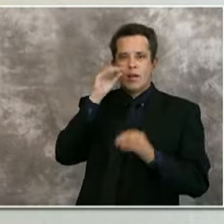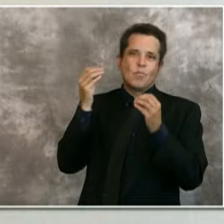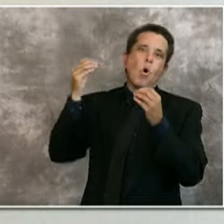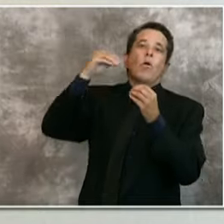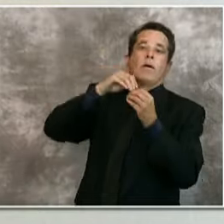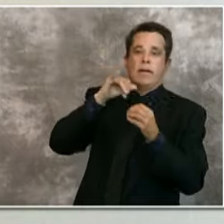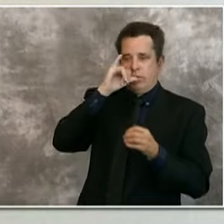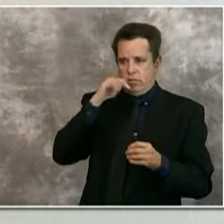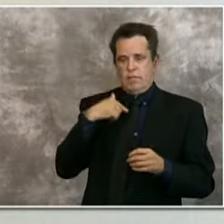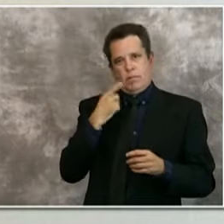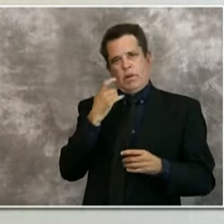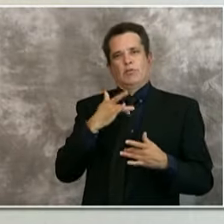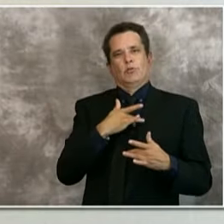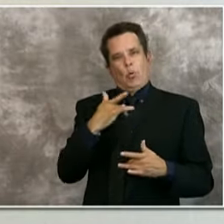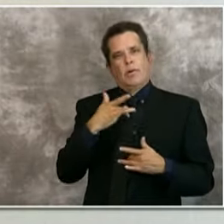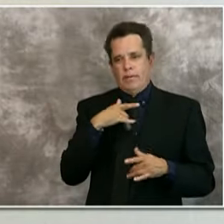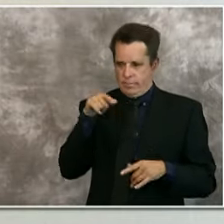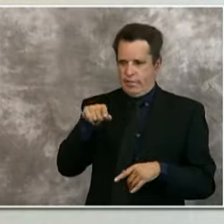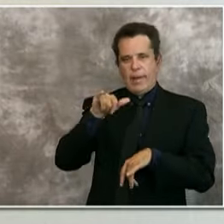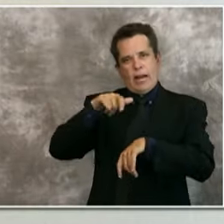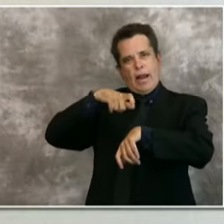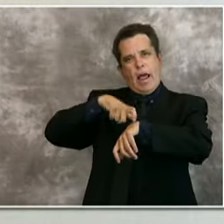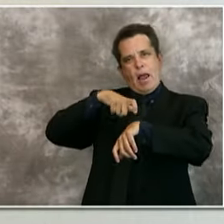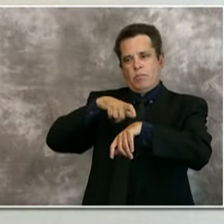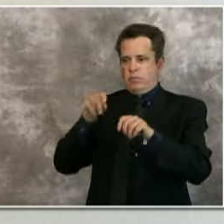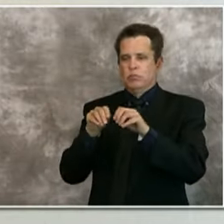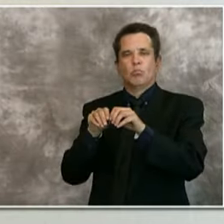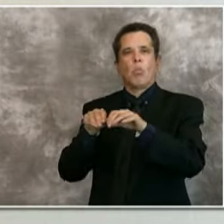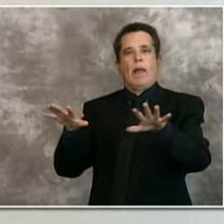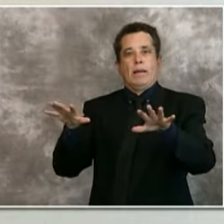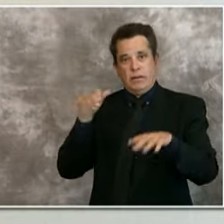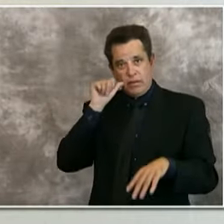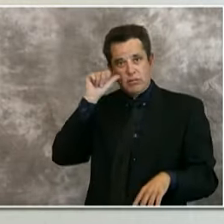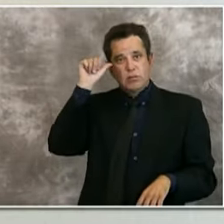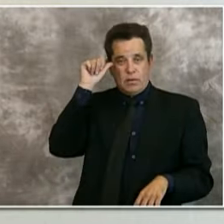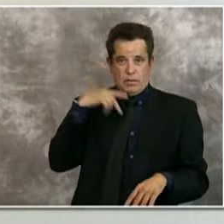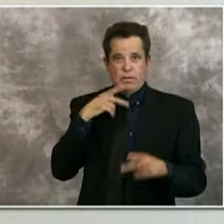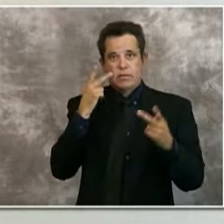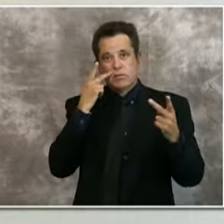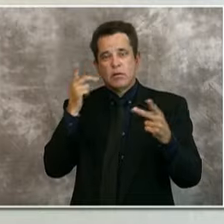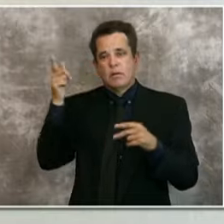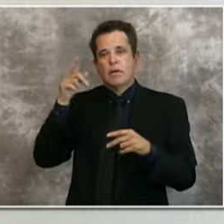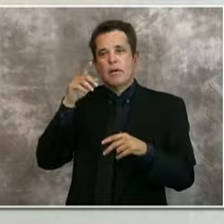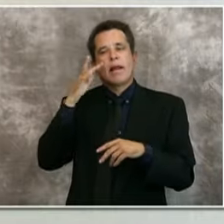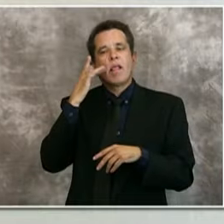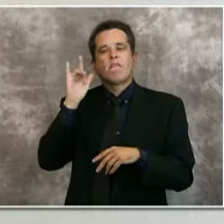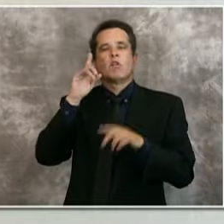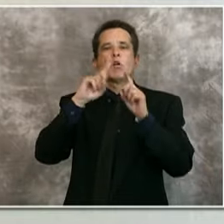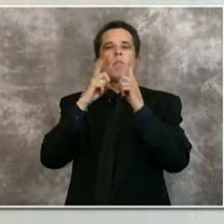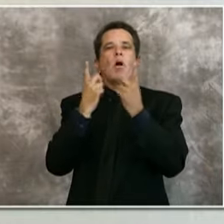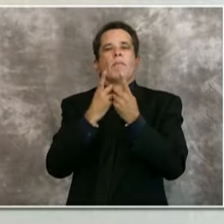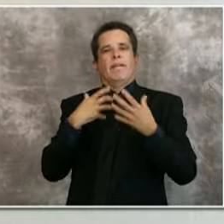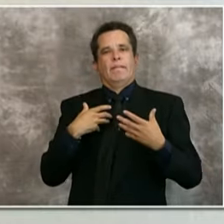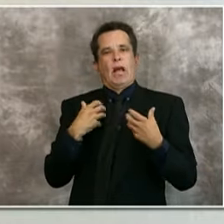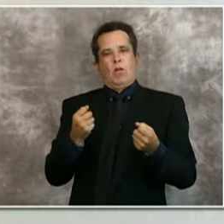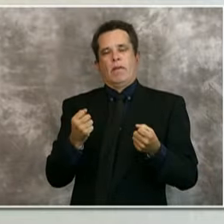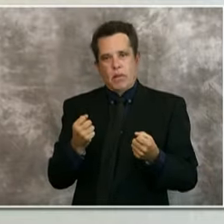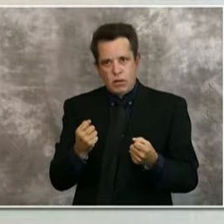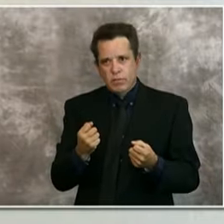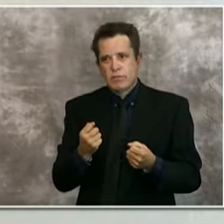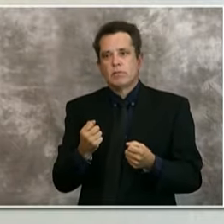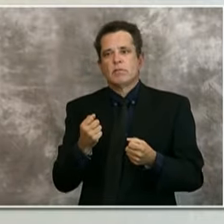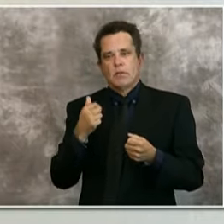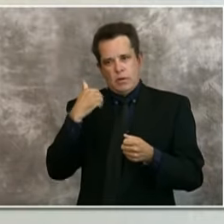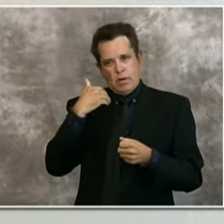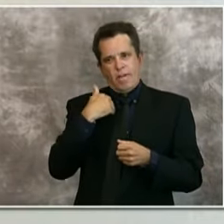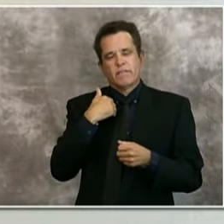are concerning about the spread. And yesterday I walked through a number of key points the California Department of Public Health has put out for why these entities